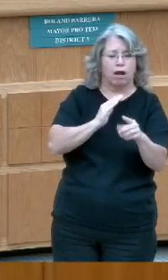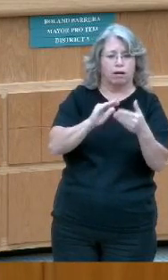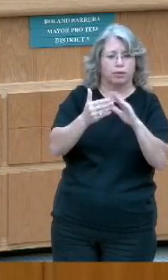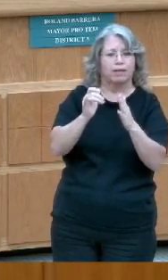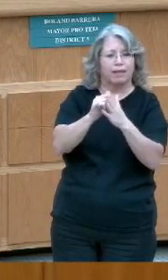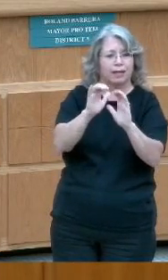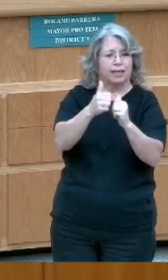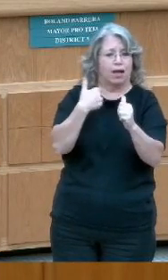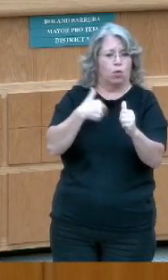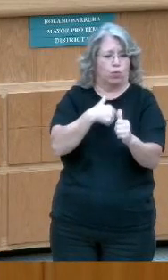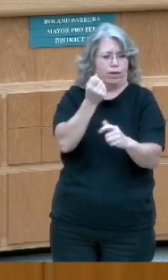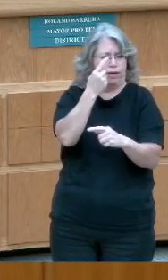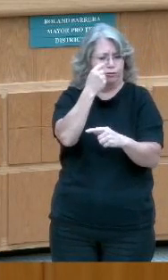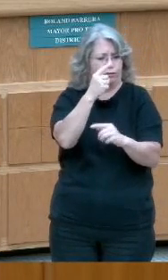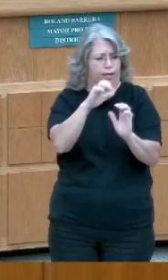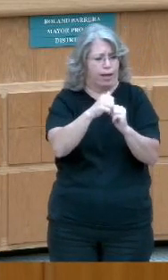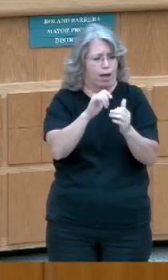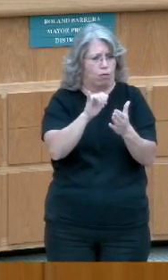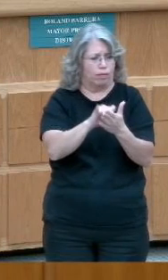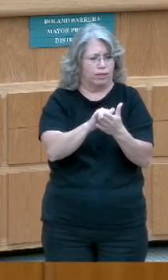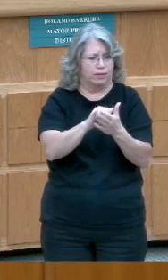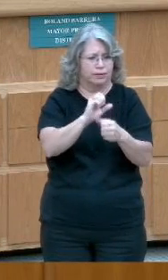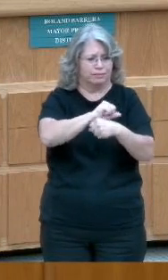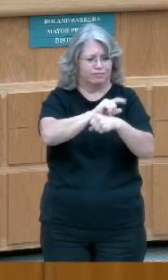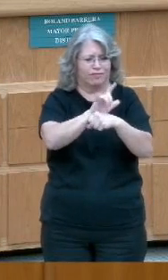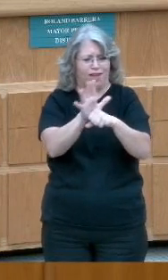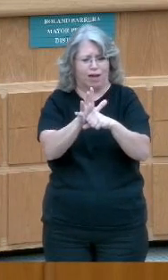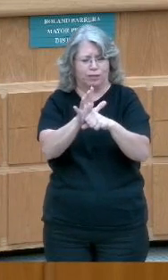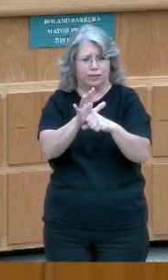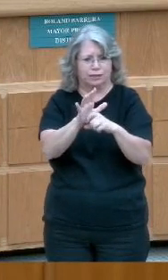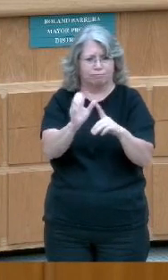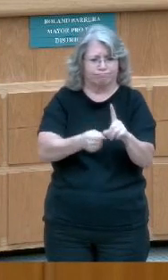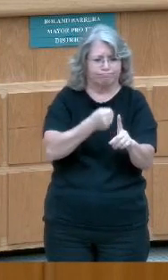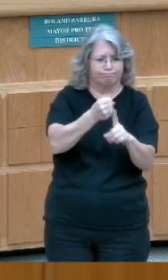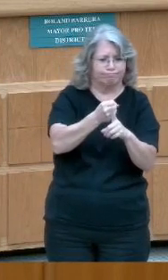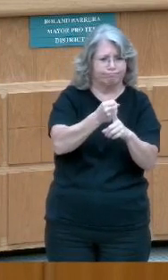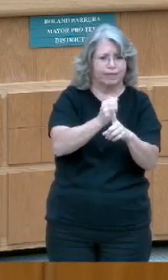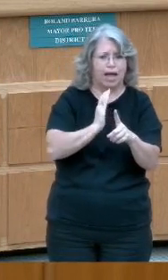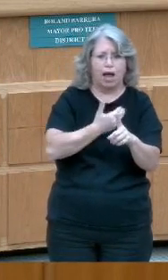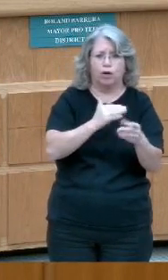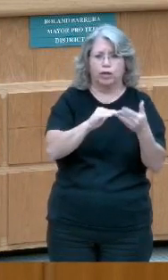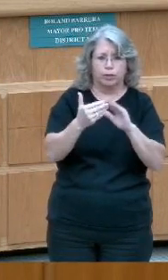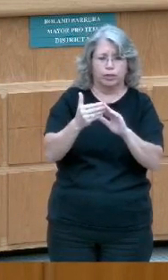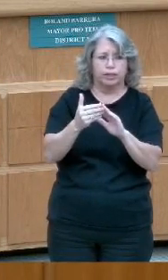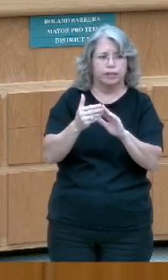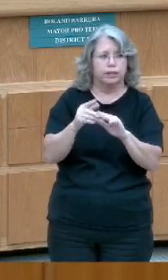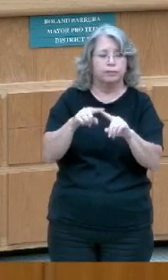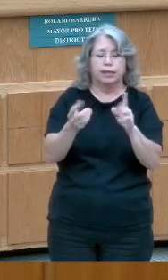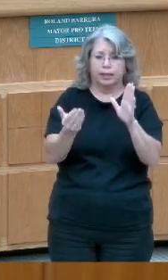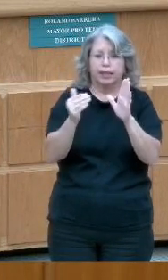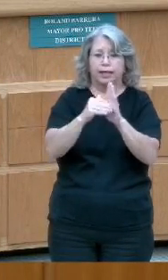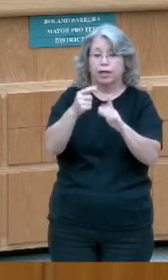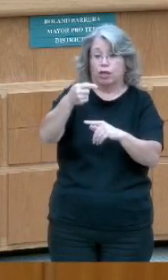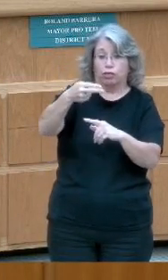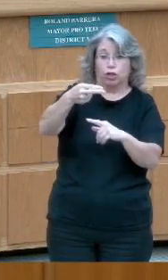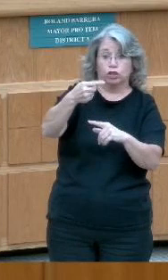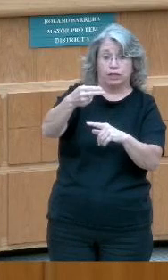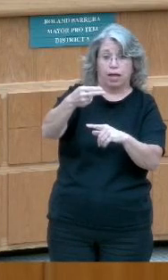So with that, again, the one thing that you need to know is on Thursday, the National Guard will be using the